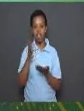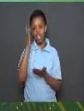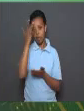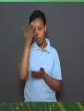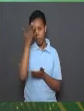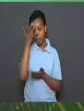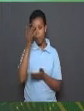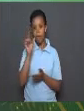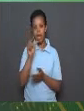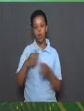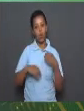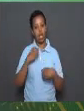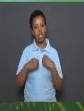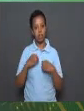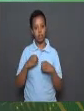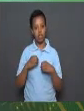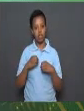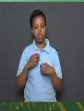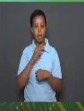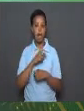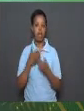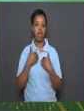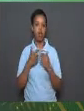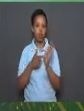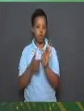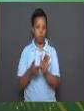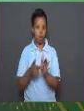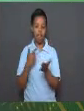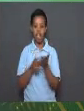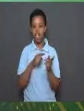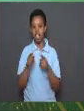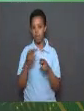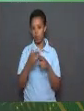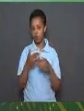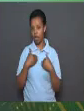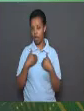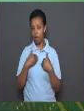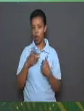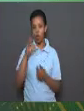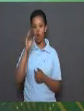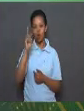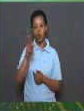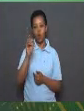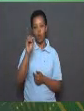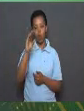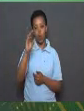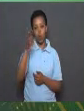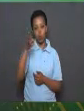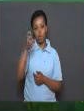disease-causing microorganisms behave. This is known as Koch's